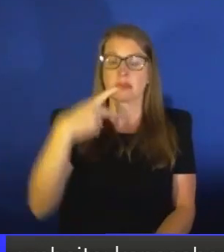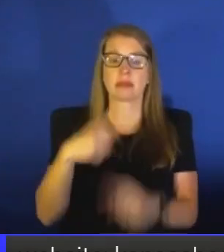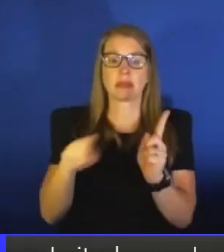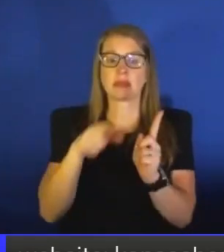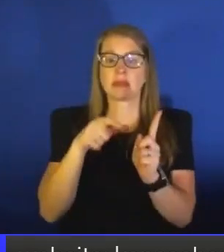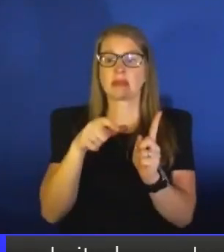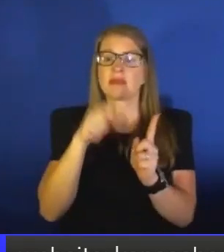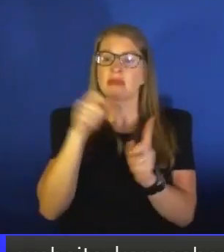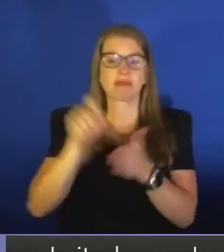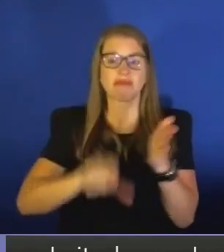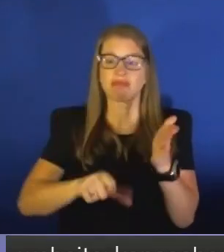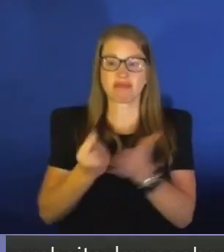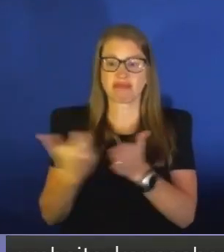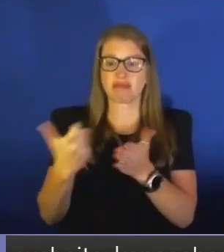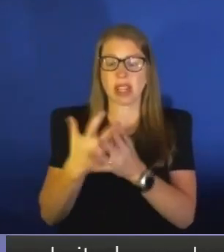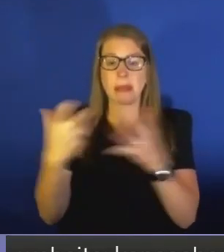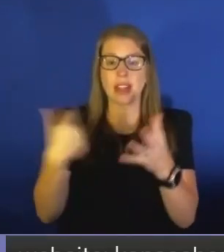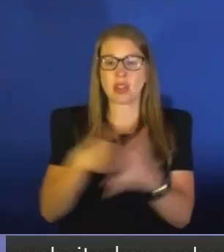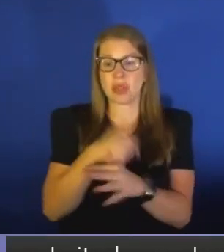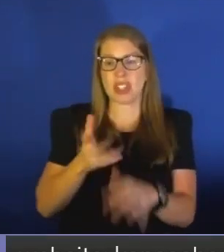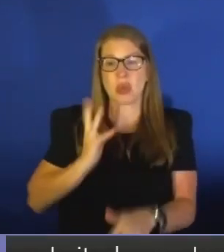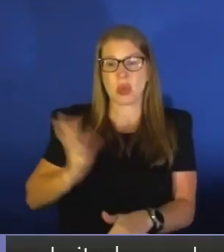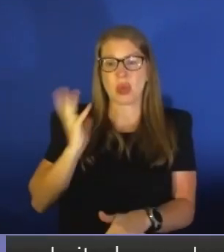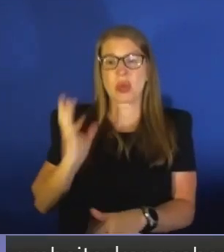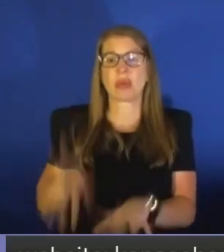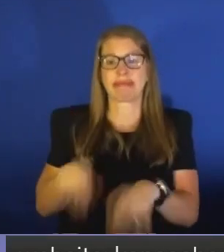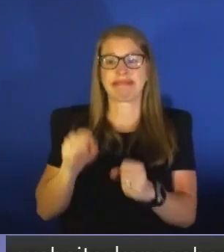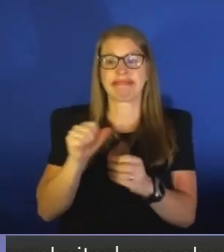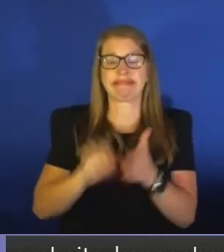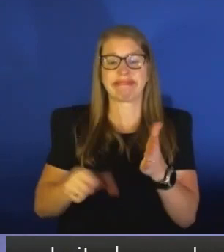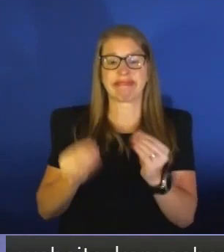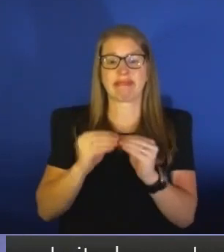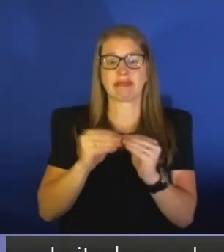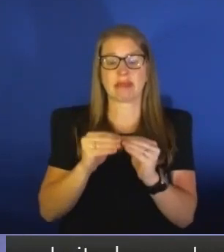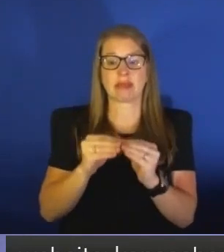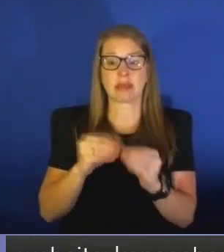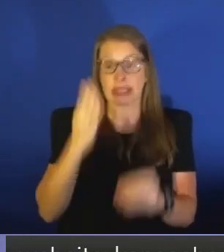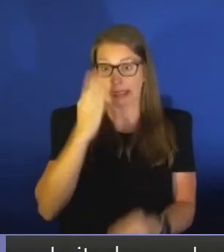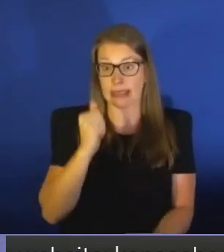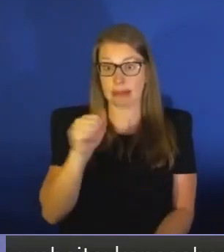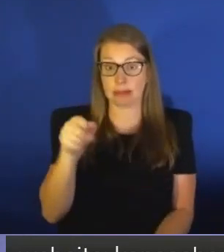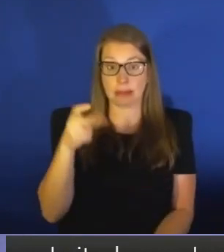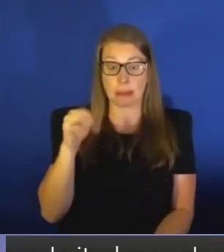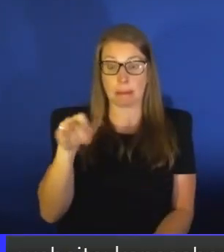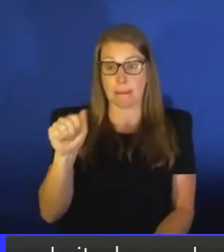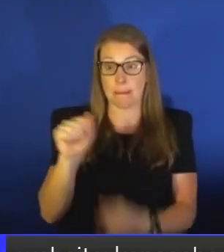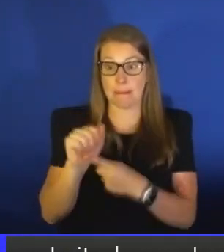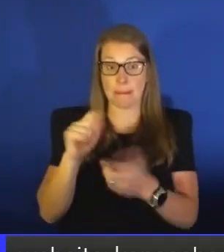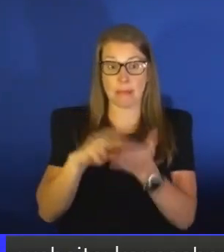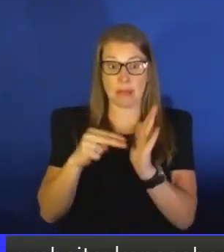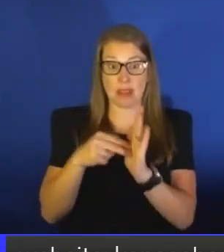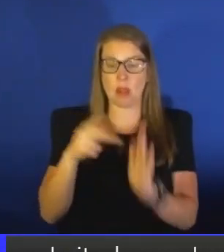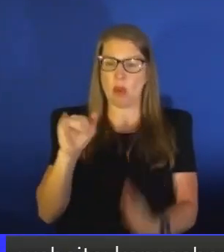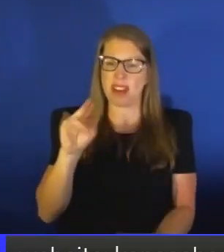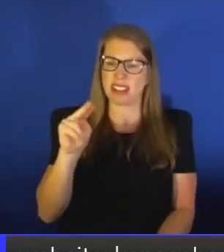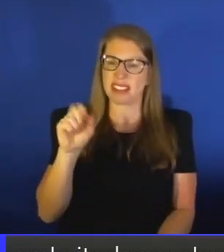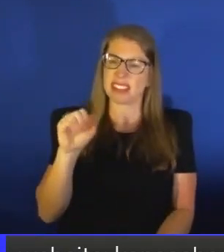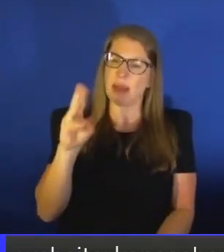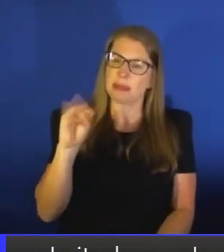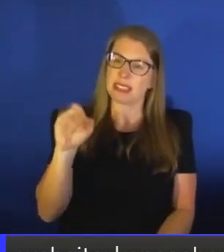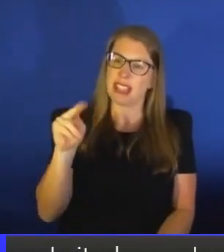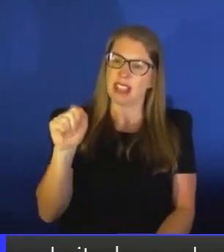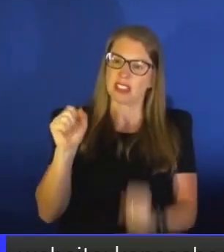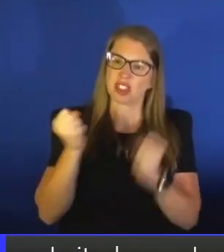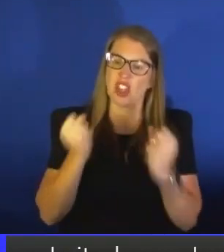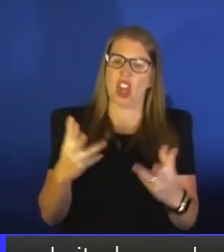as we used to. Studies have shown that sleep deprivation can lead to nightmares. Is that true? It can, but there's